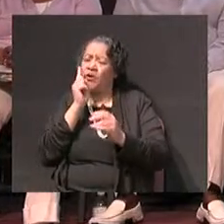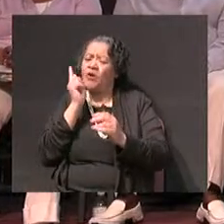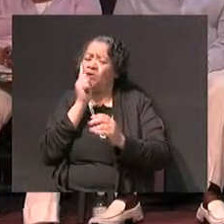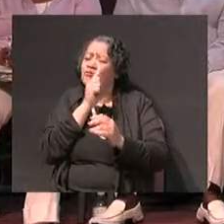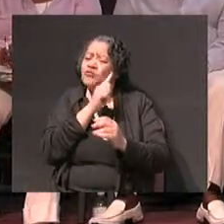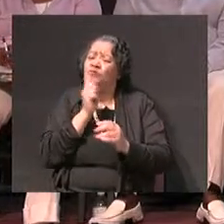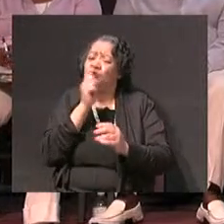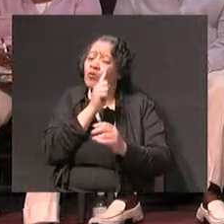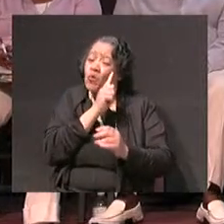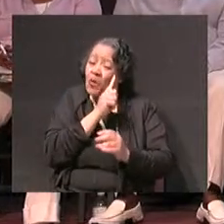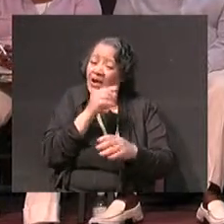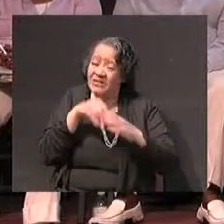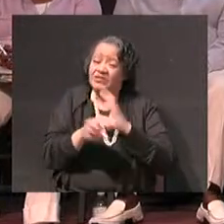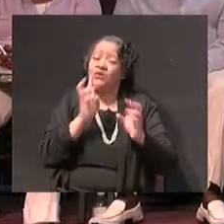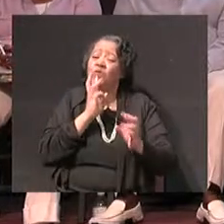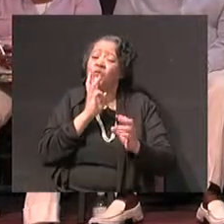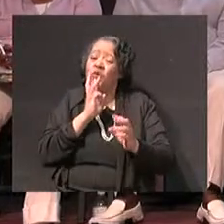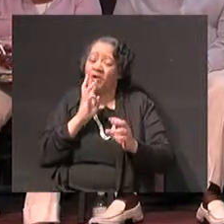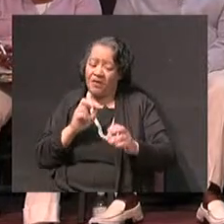water for 30 minutes,